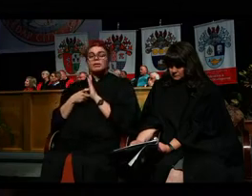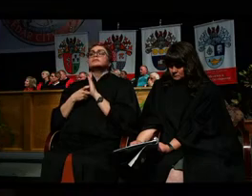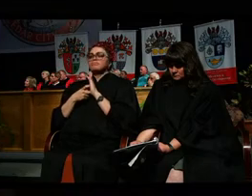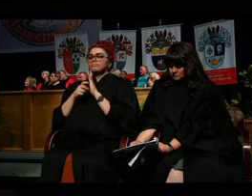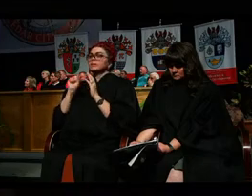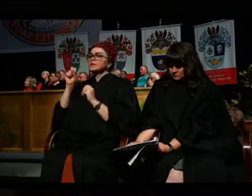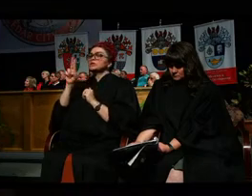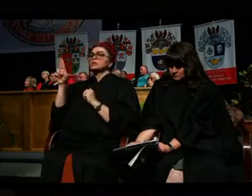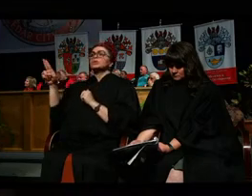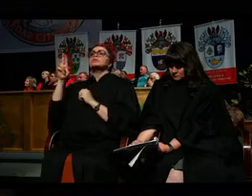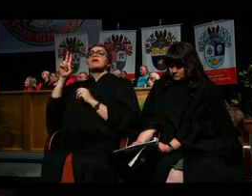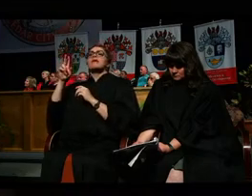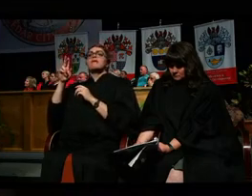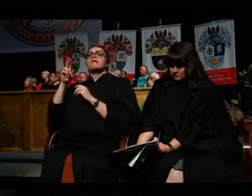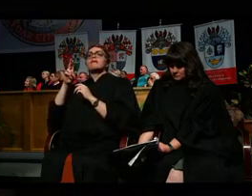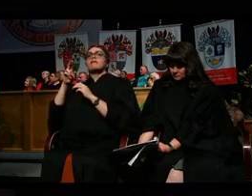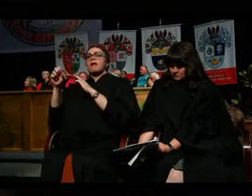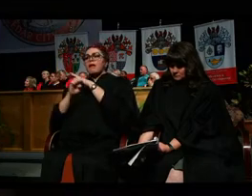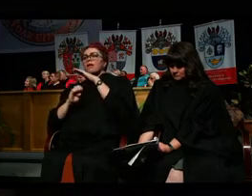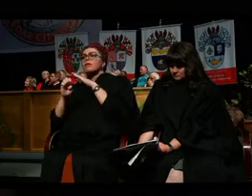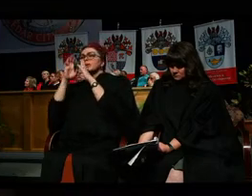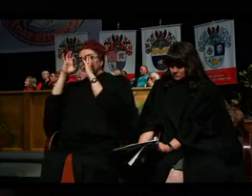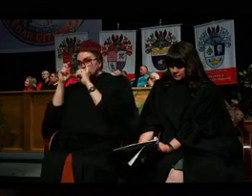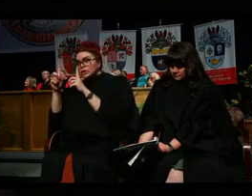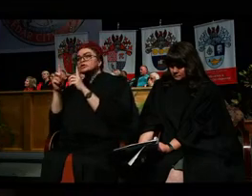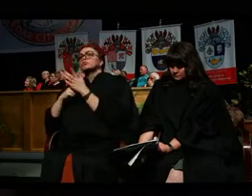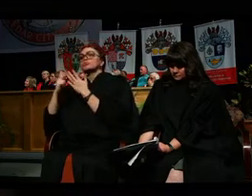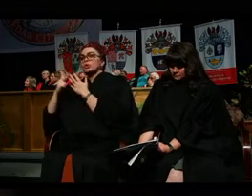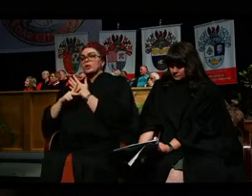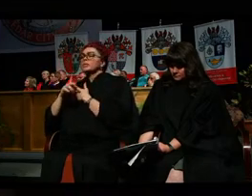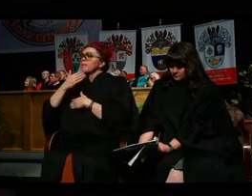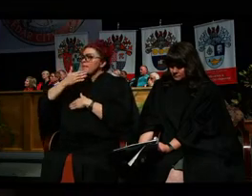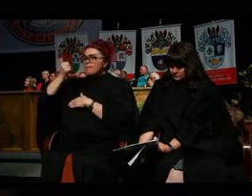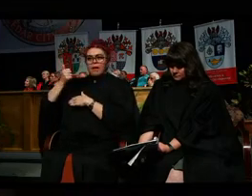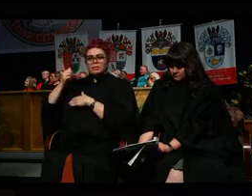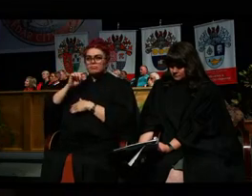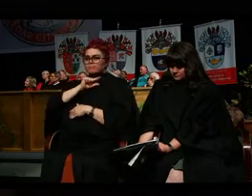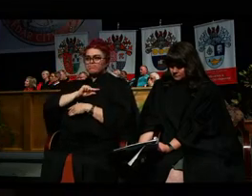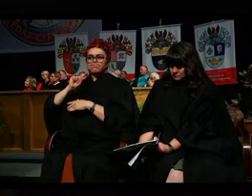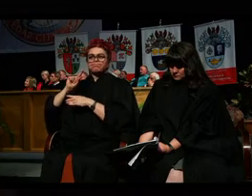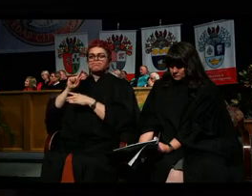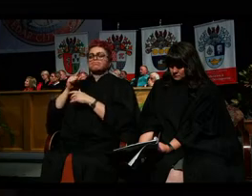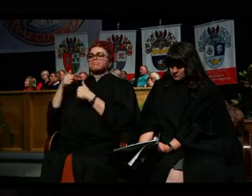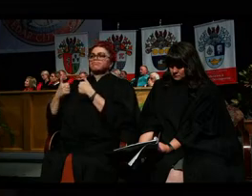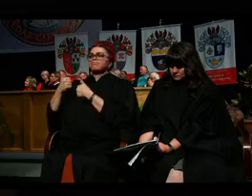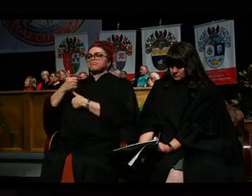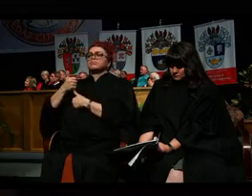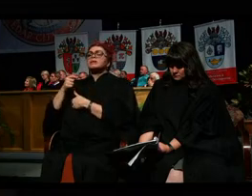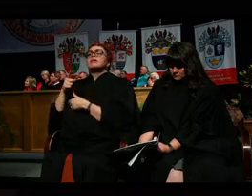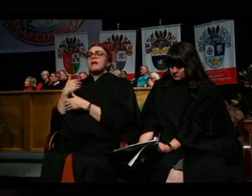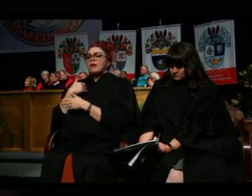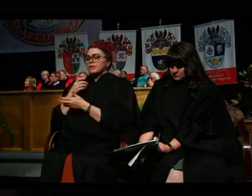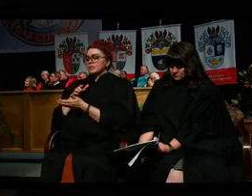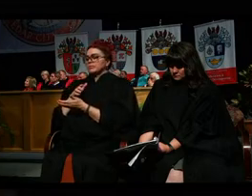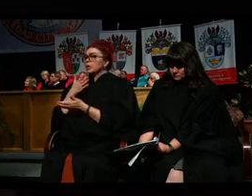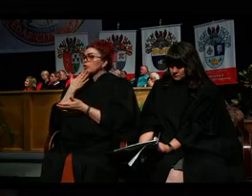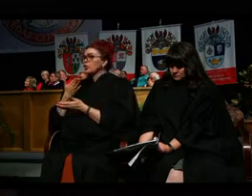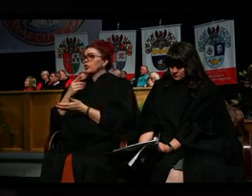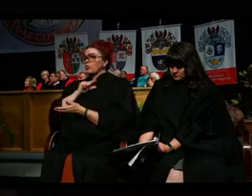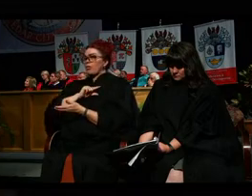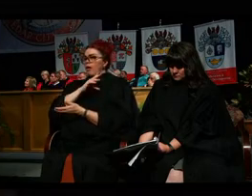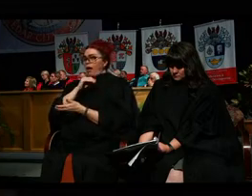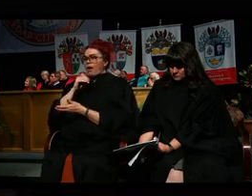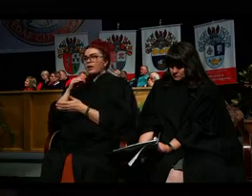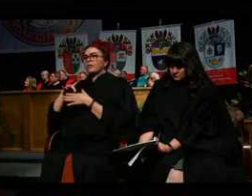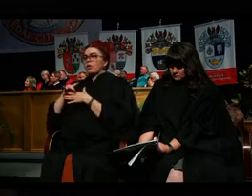program this year as one of the best for ensuring future elementary teachers have the essential content and skills they need to